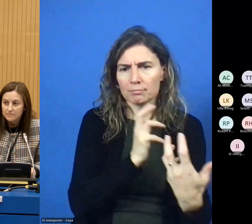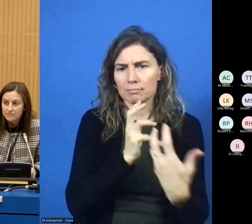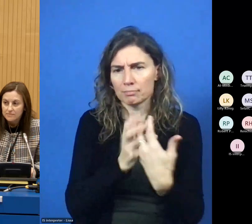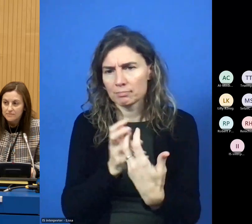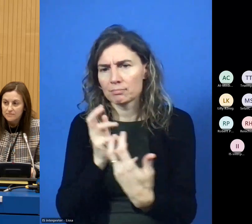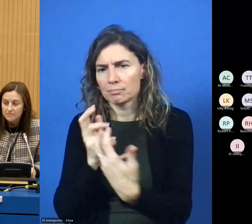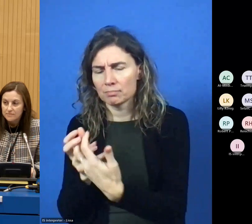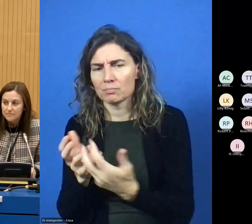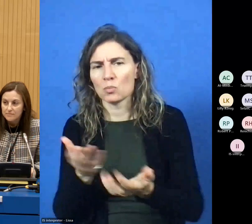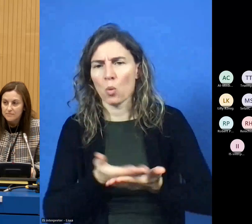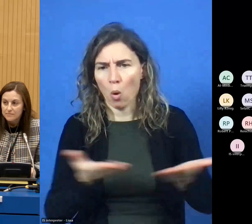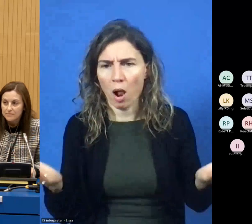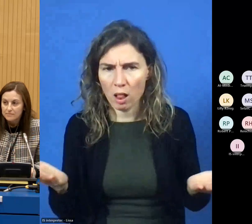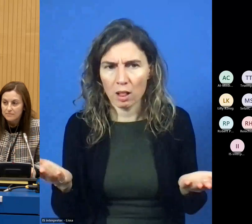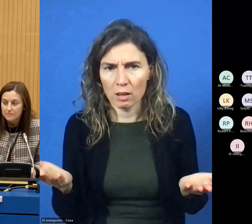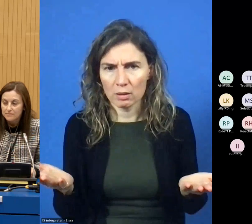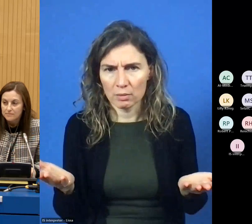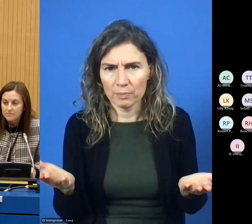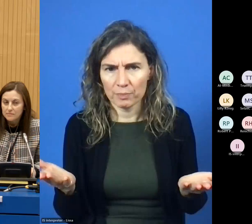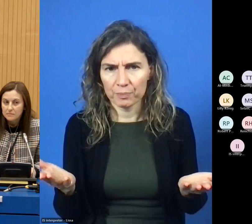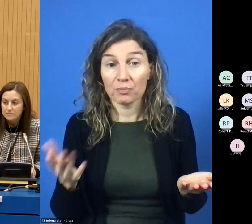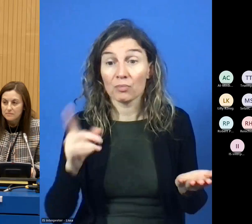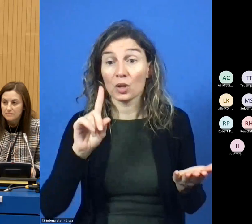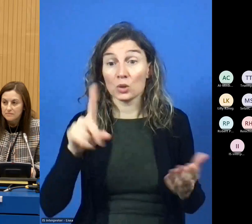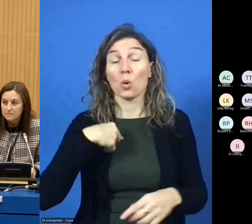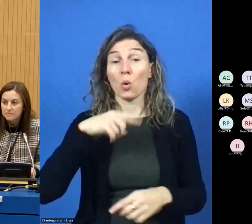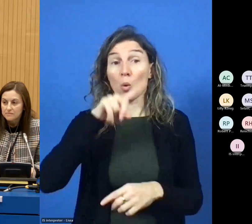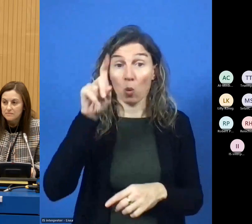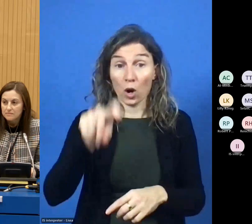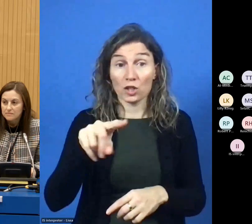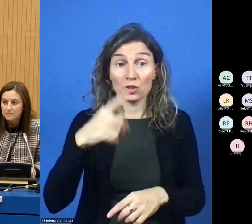the question is actually for all of you. And for you,